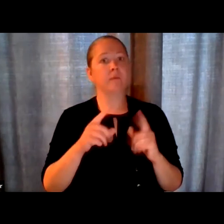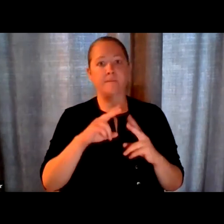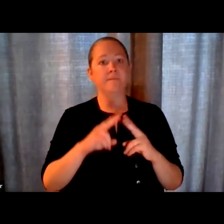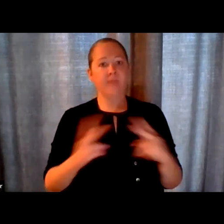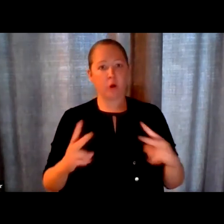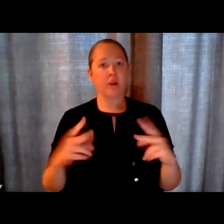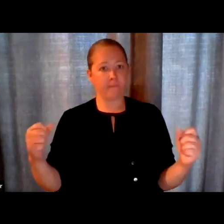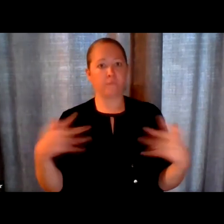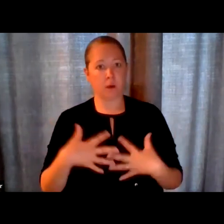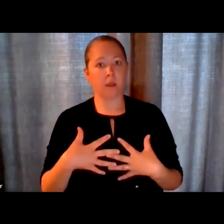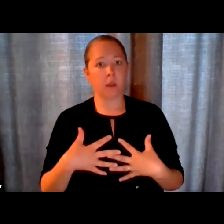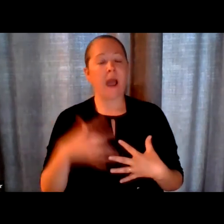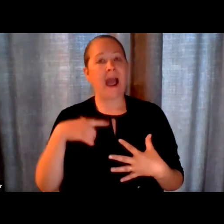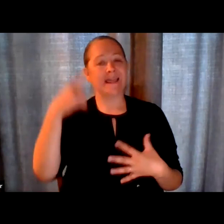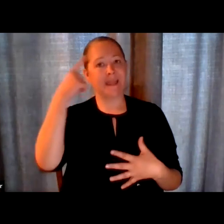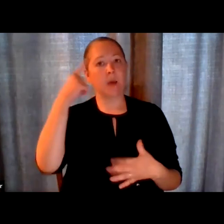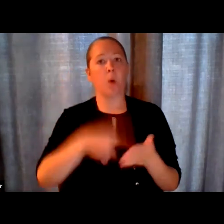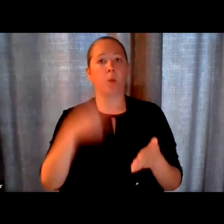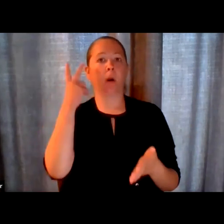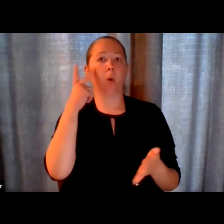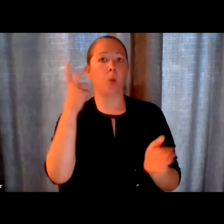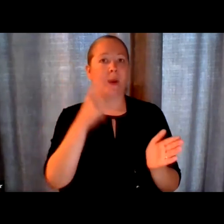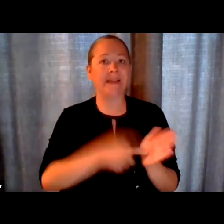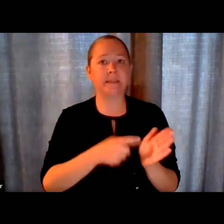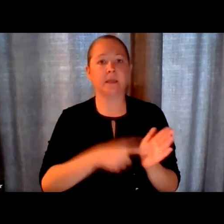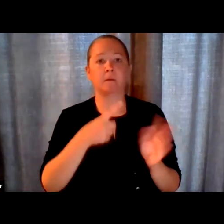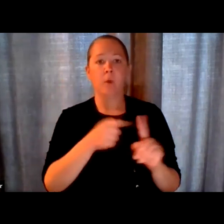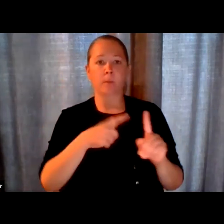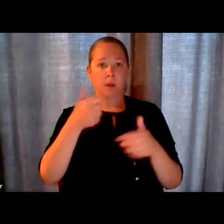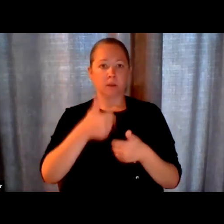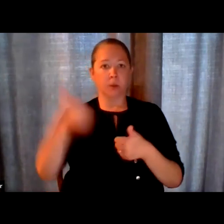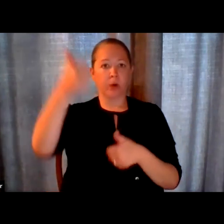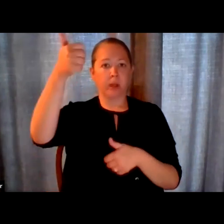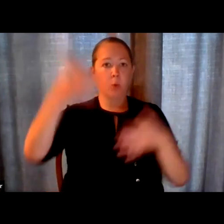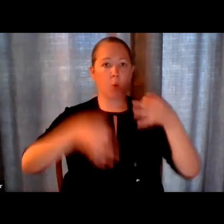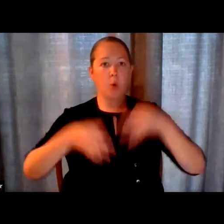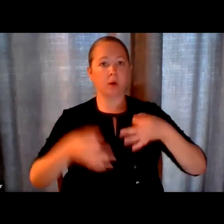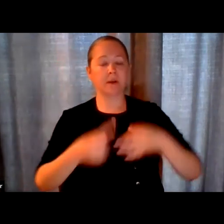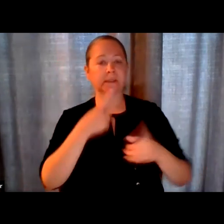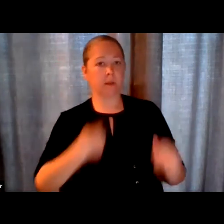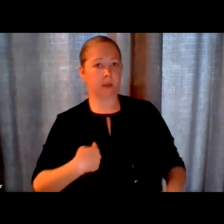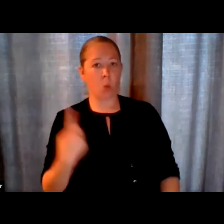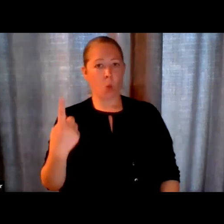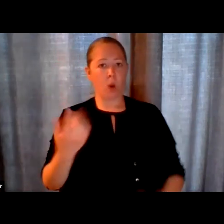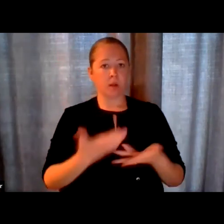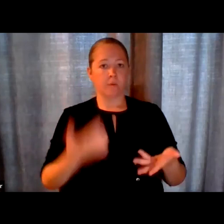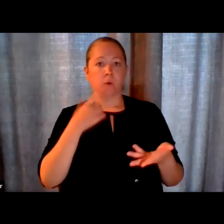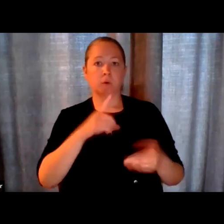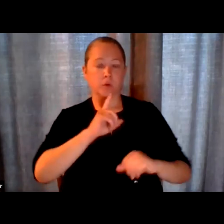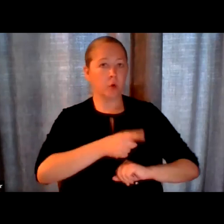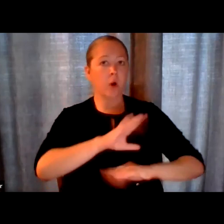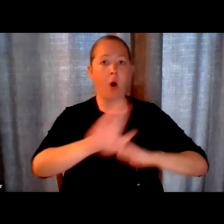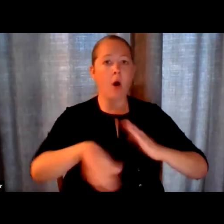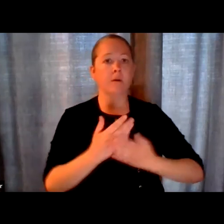think what we're witnessing from this Supreme Court tells us one thing for sure, which is that all of our rights are